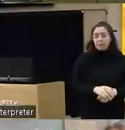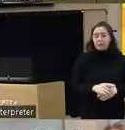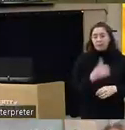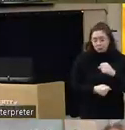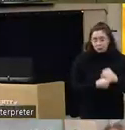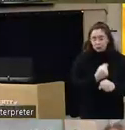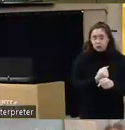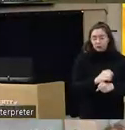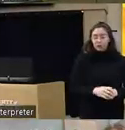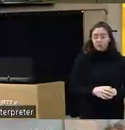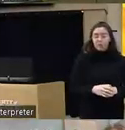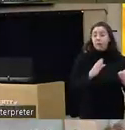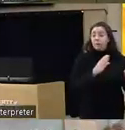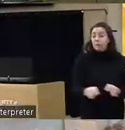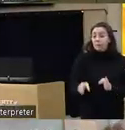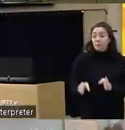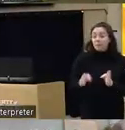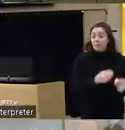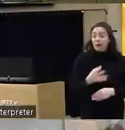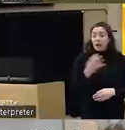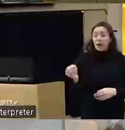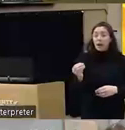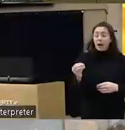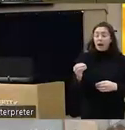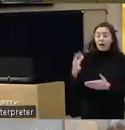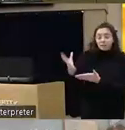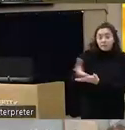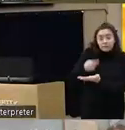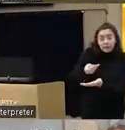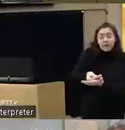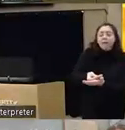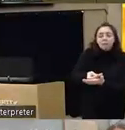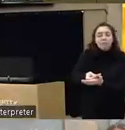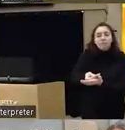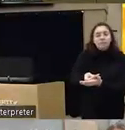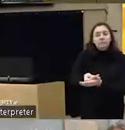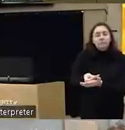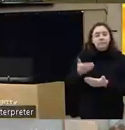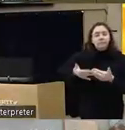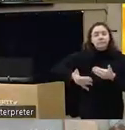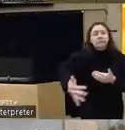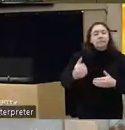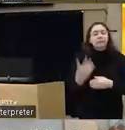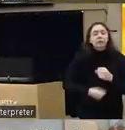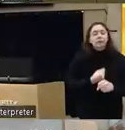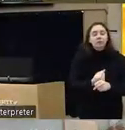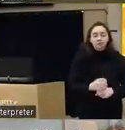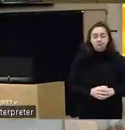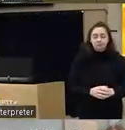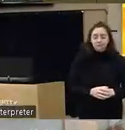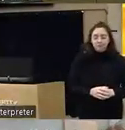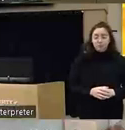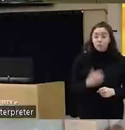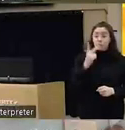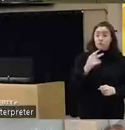the planning and the attaining funding and the rest of that was several years before. But as you can see, our